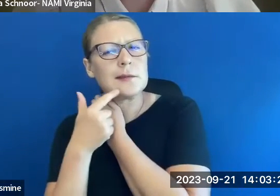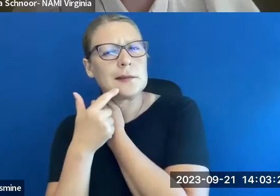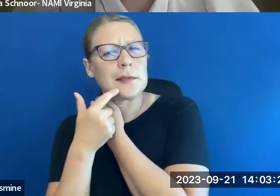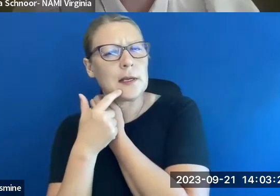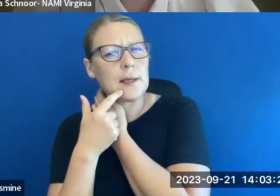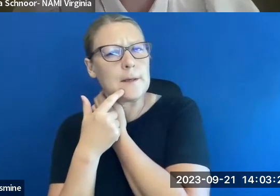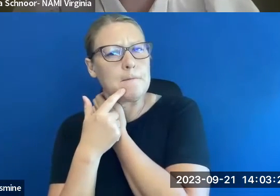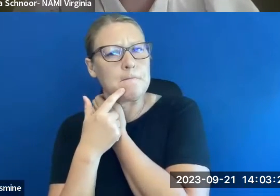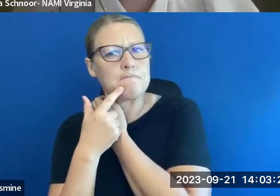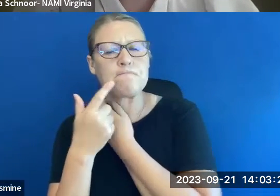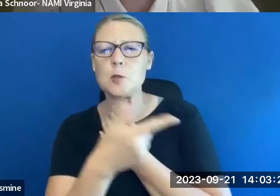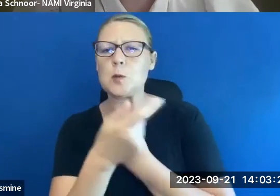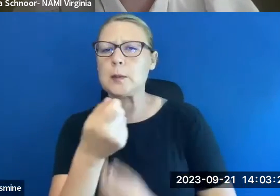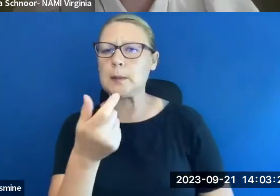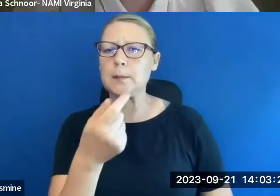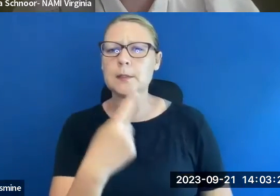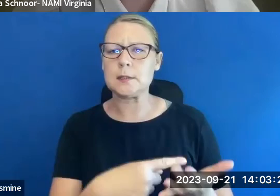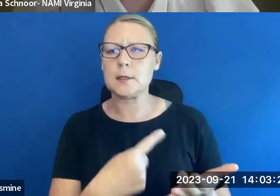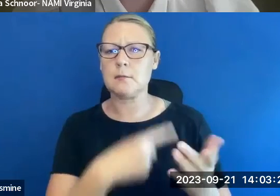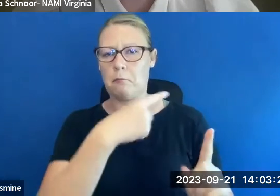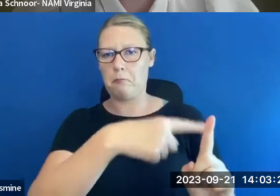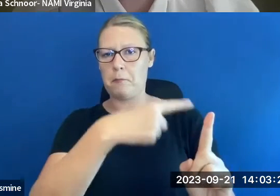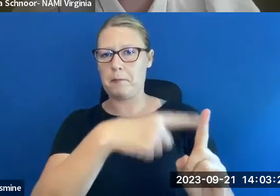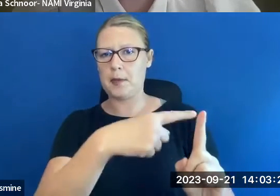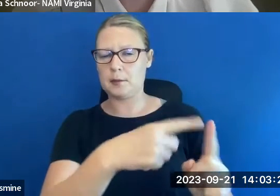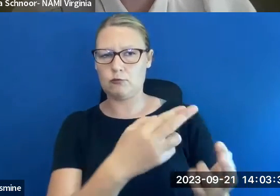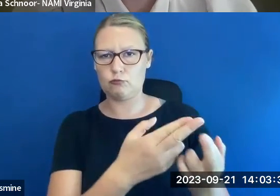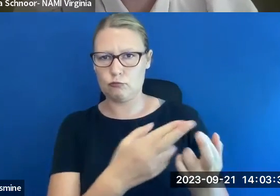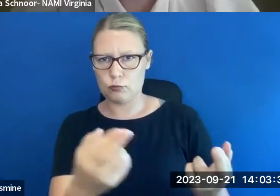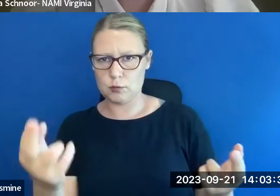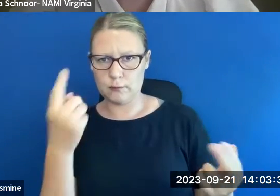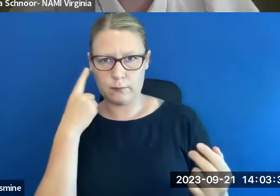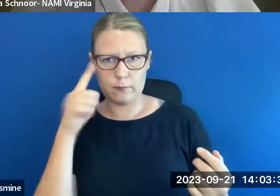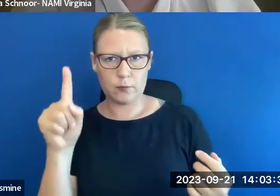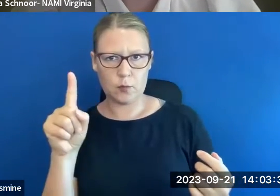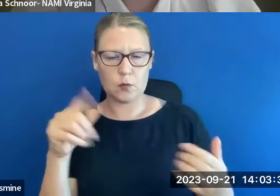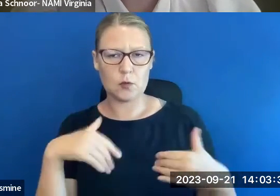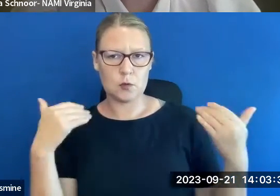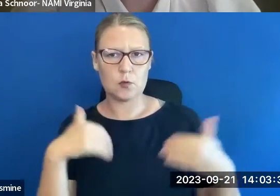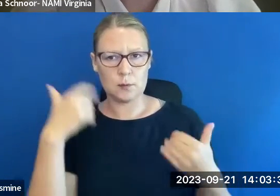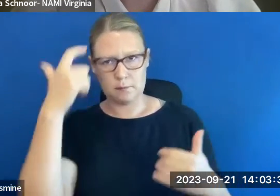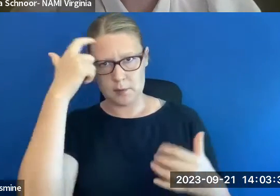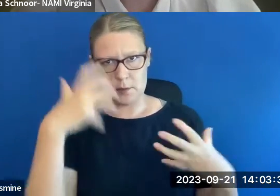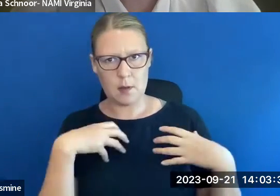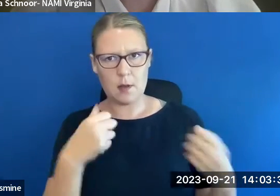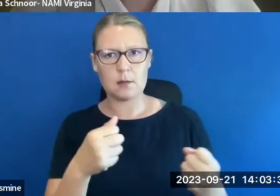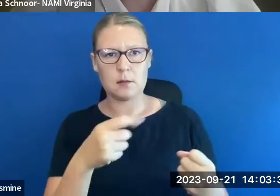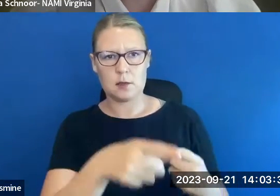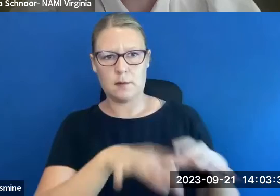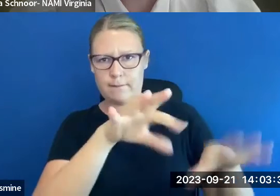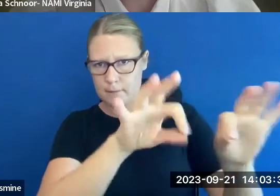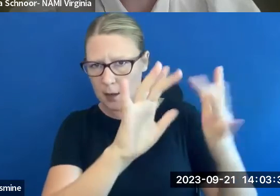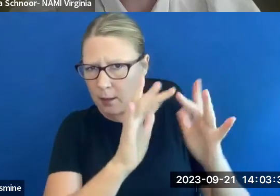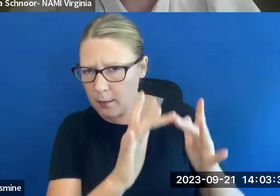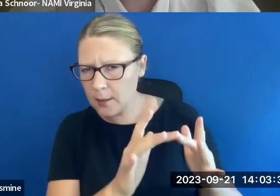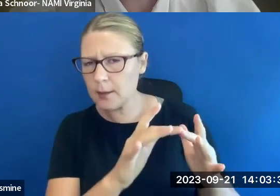positive the positive resources that for youth mental health that you can find online. I